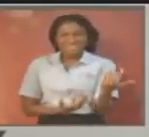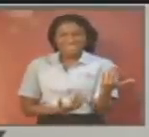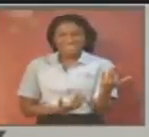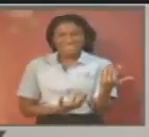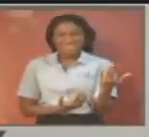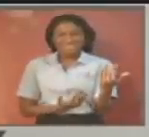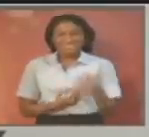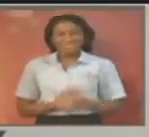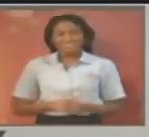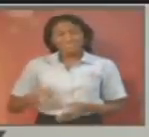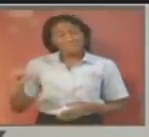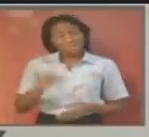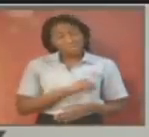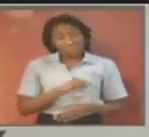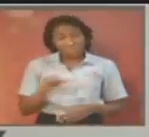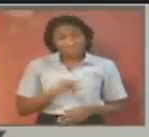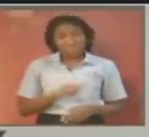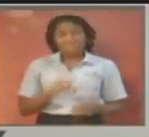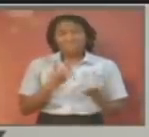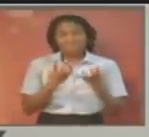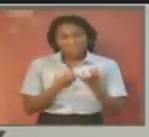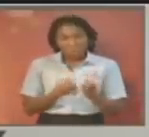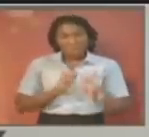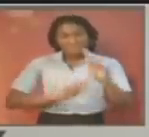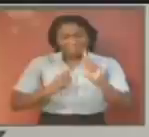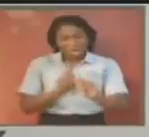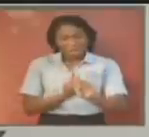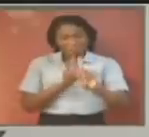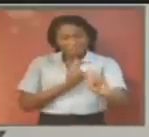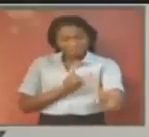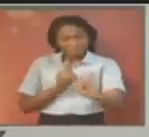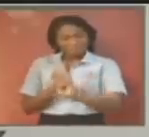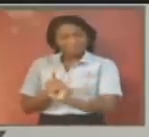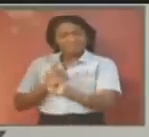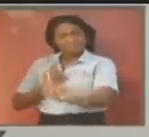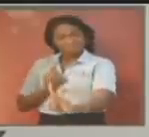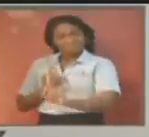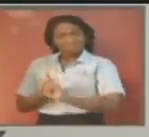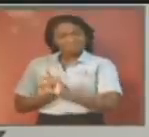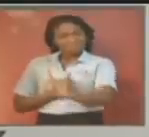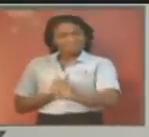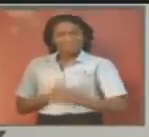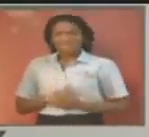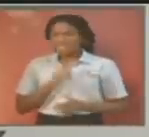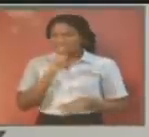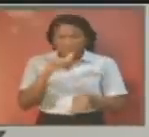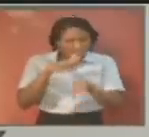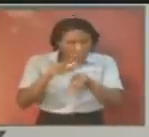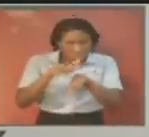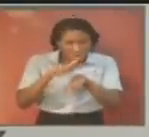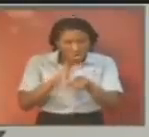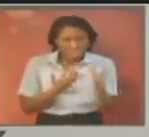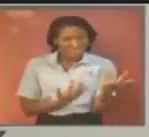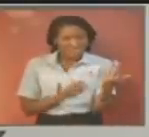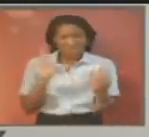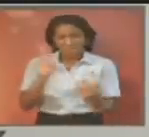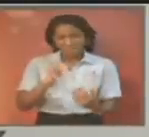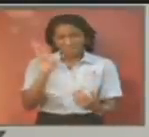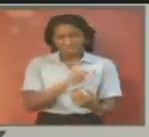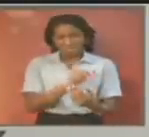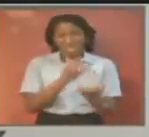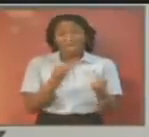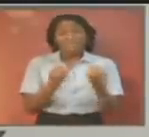well enable us to maintain social distancing at our centers. In closing, I wish to